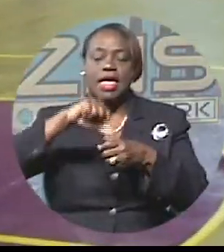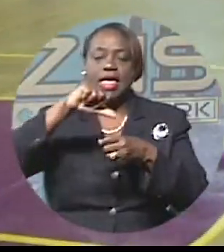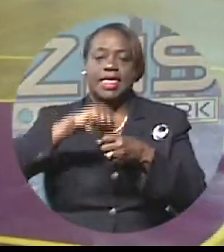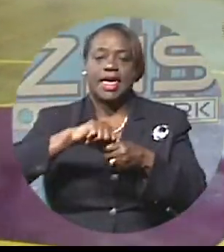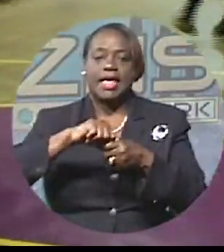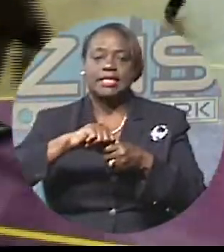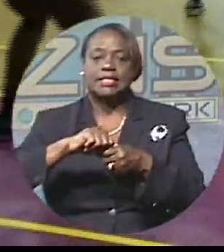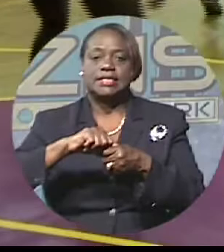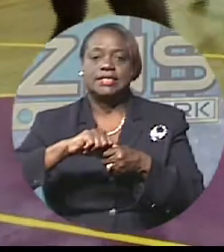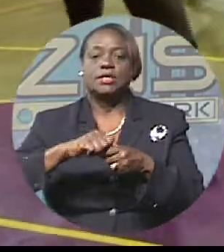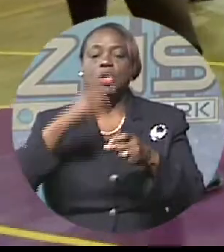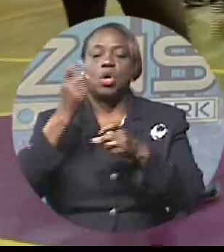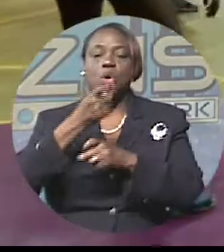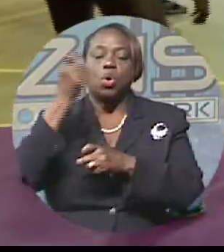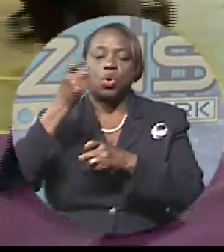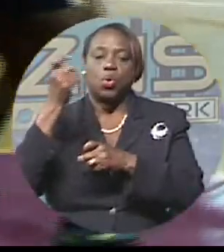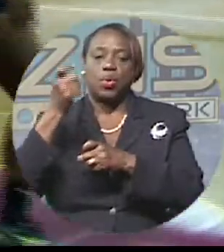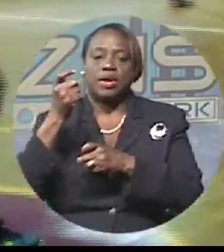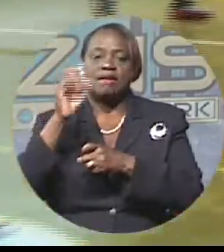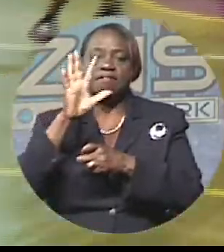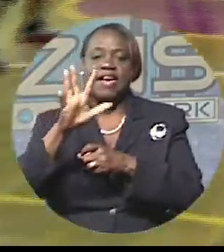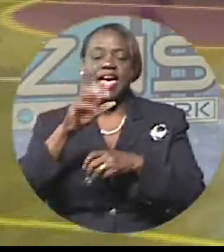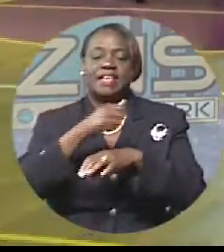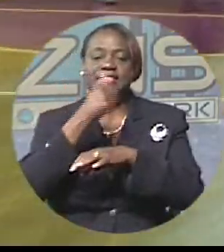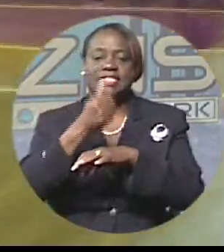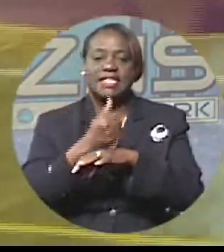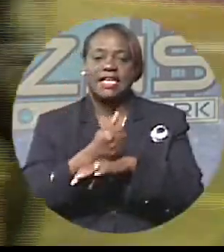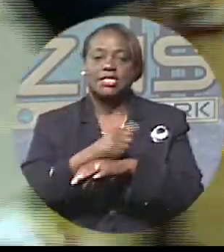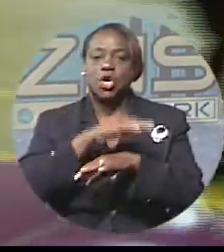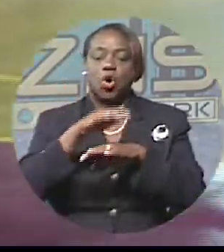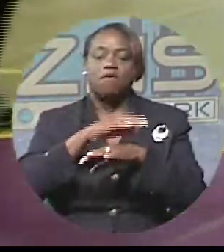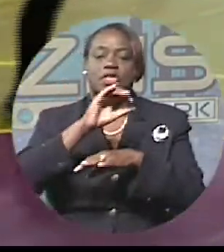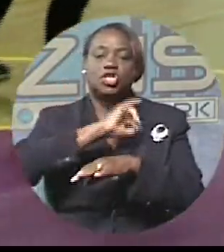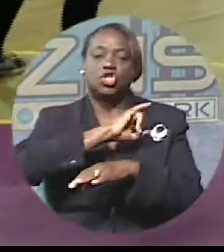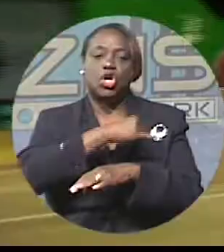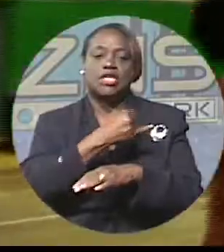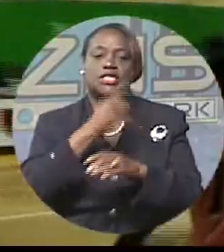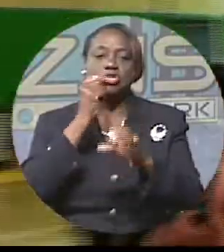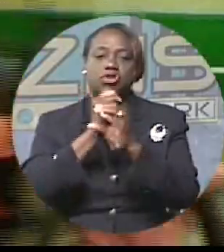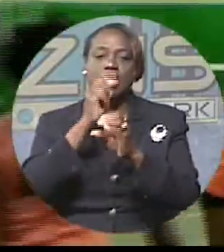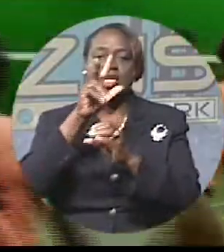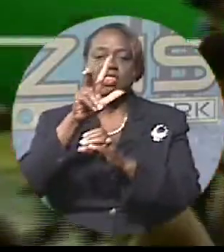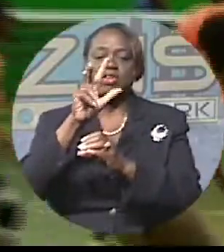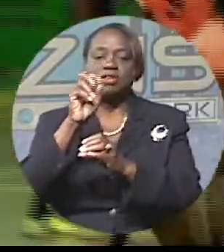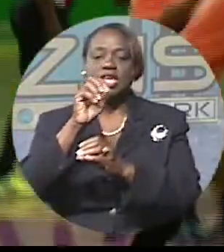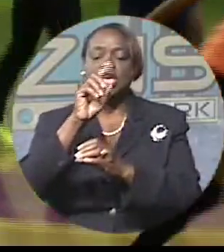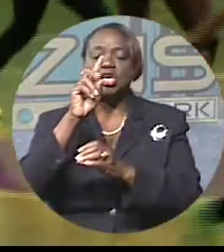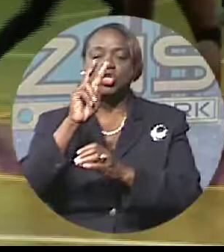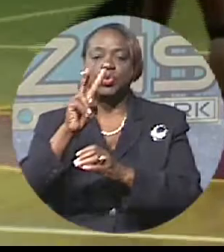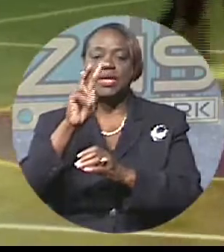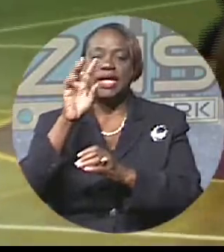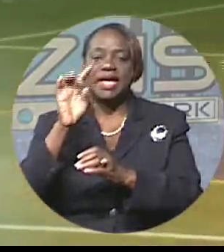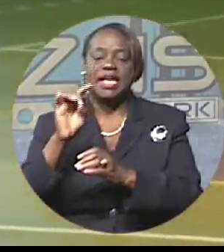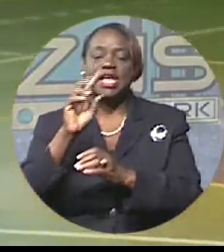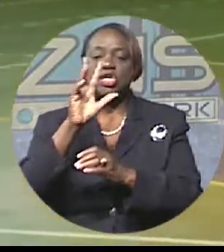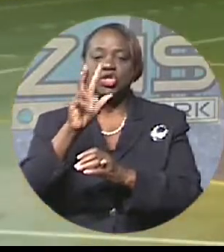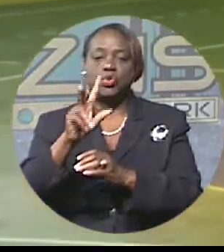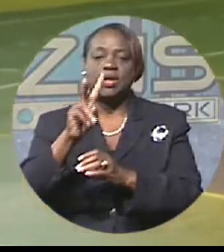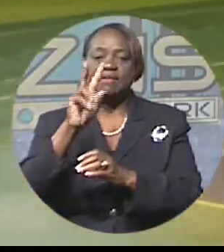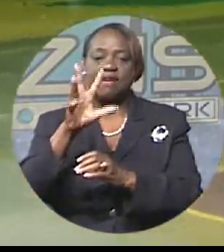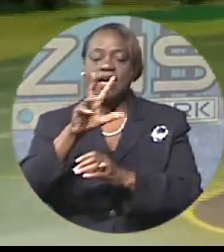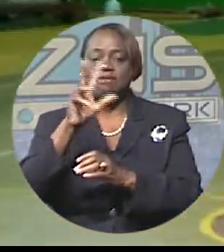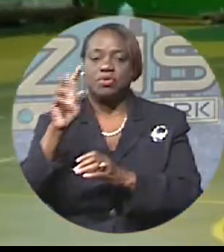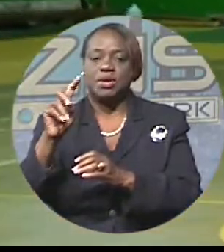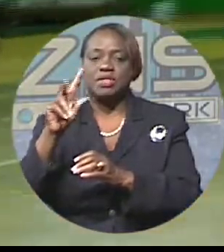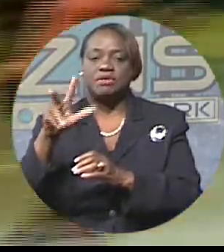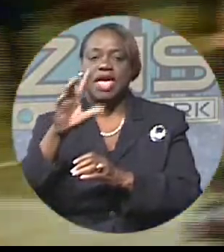the upset, winning in a five-set marathon over the Johnson Truckers, 30-28, 25-23,